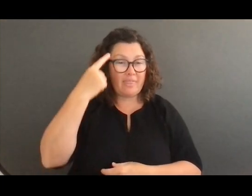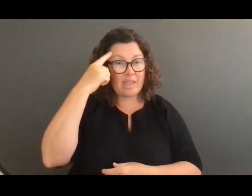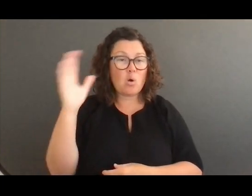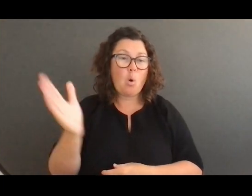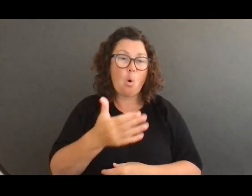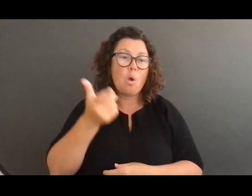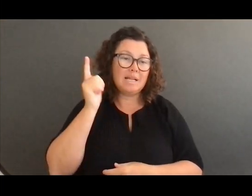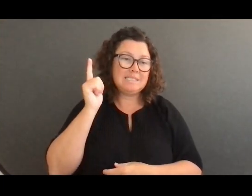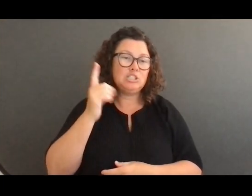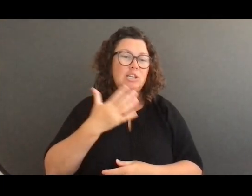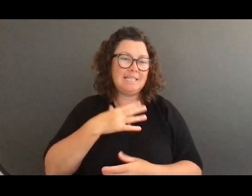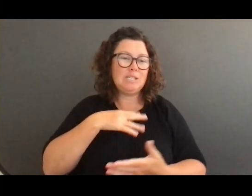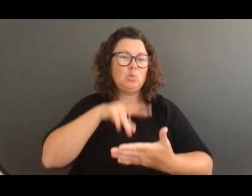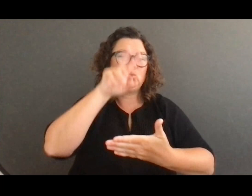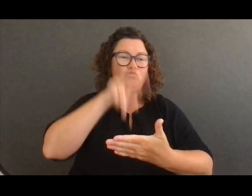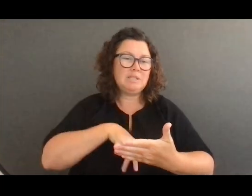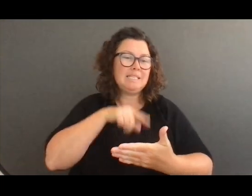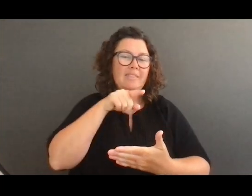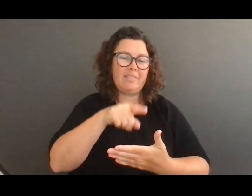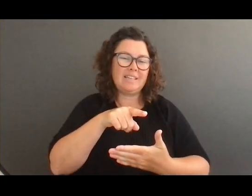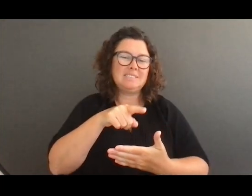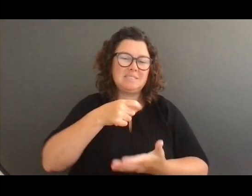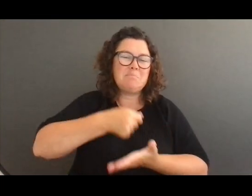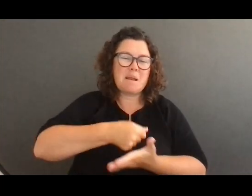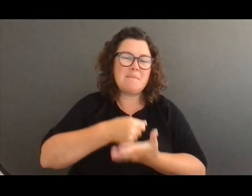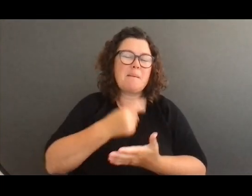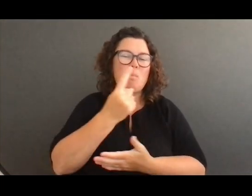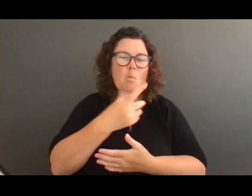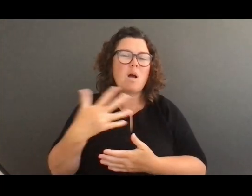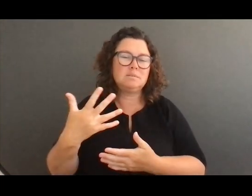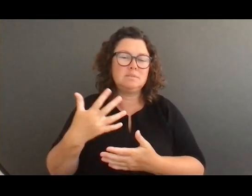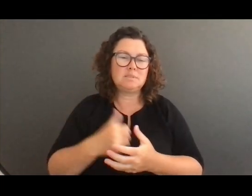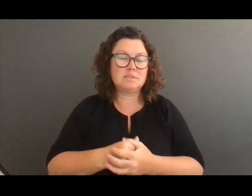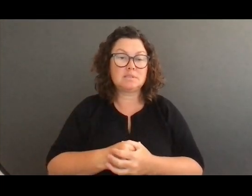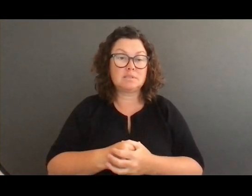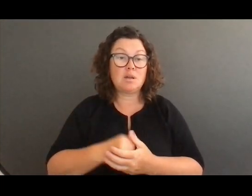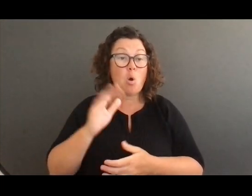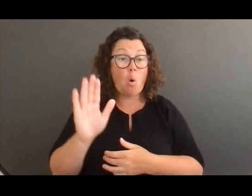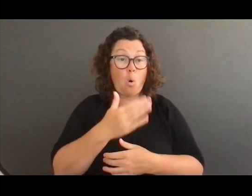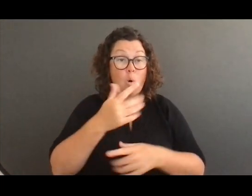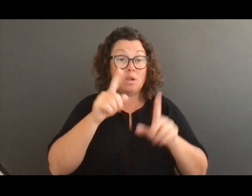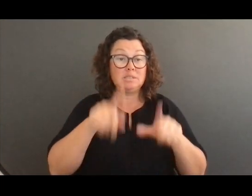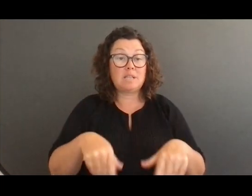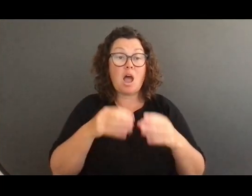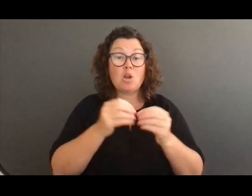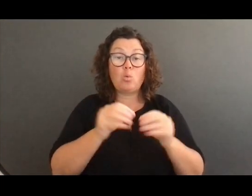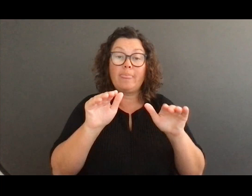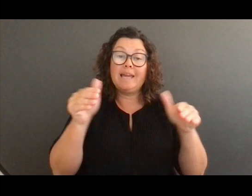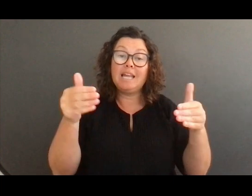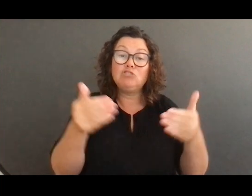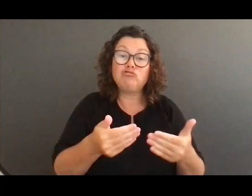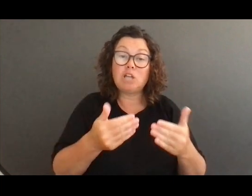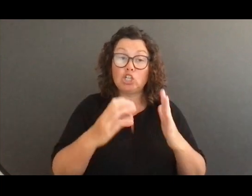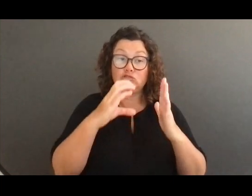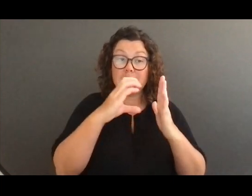they're teaching their subjects. All of them start with this introductory section. It's got the rationale, the aims.